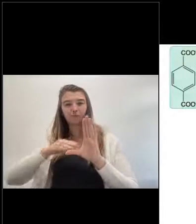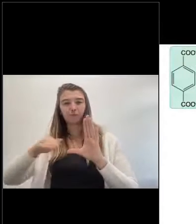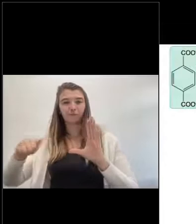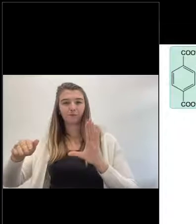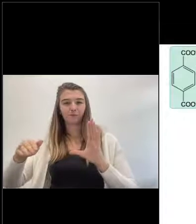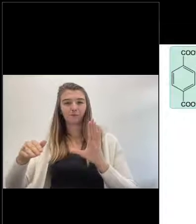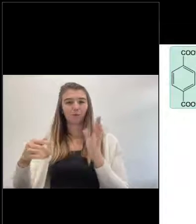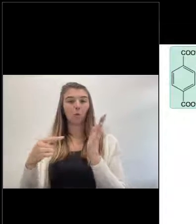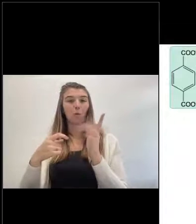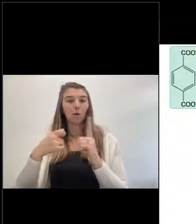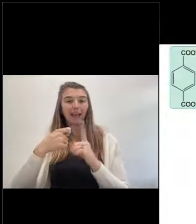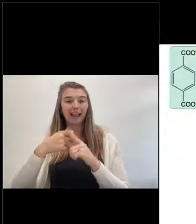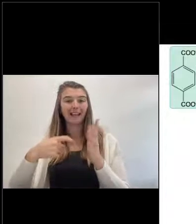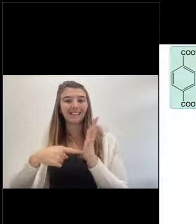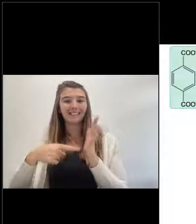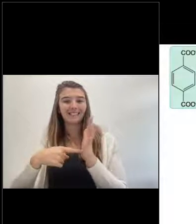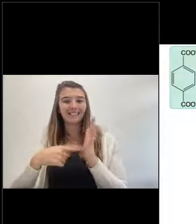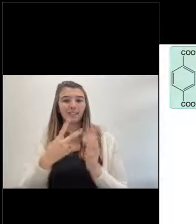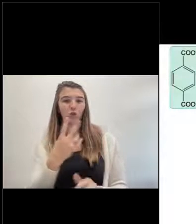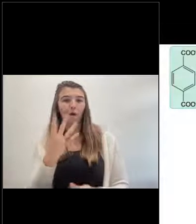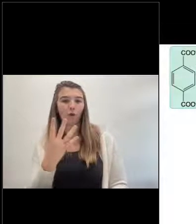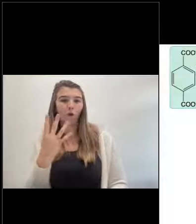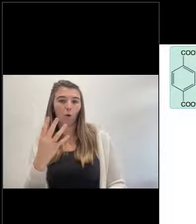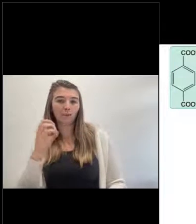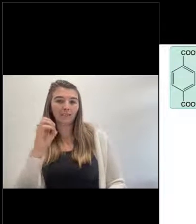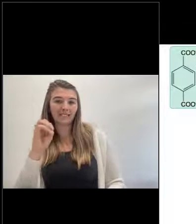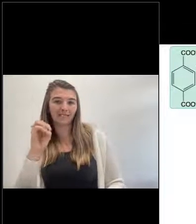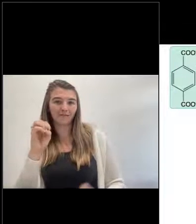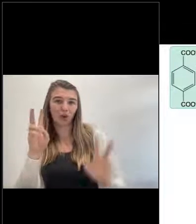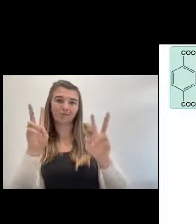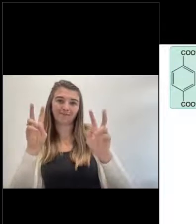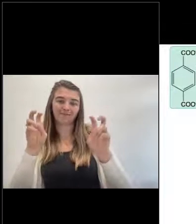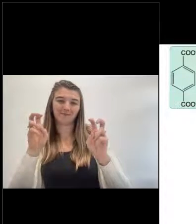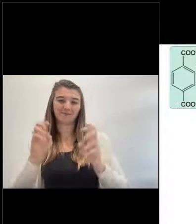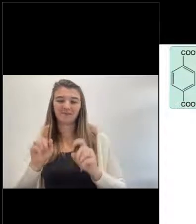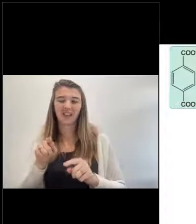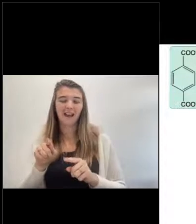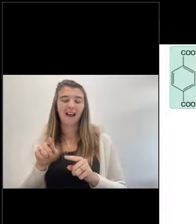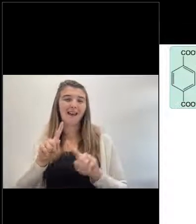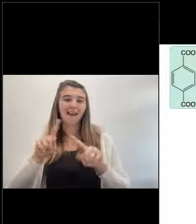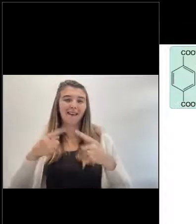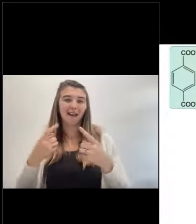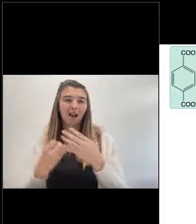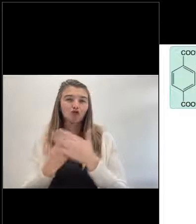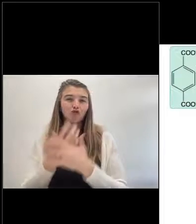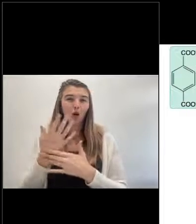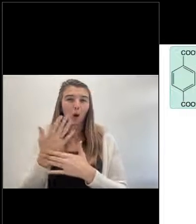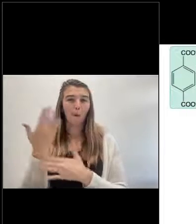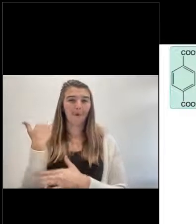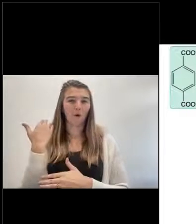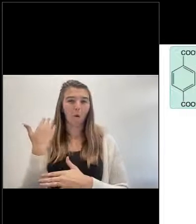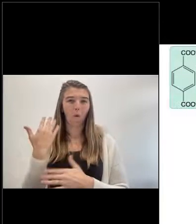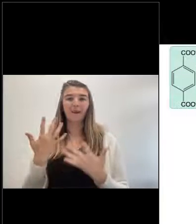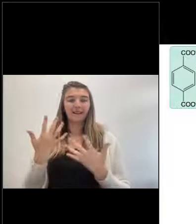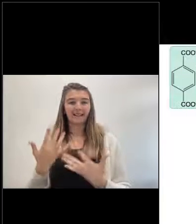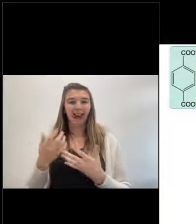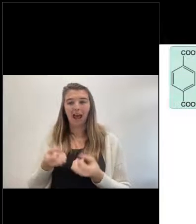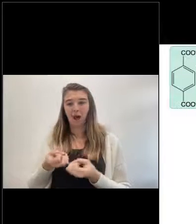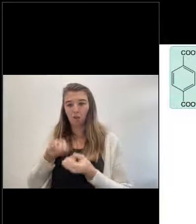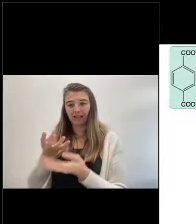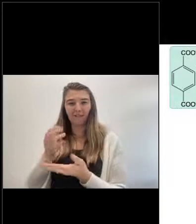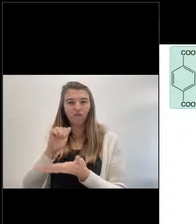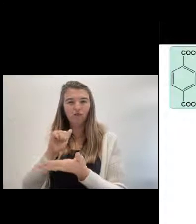happened was KT2440, that didn't have the capacity to grow with terephthalic acid before, now can grow with terephthalic acid. But what